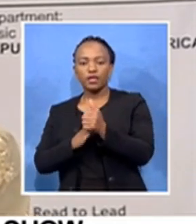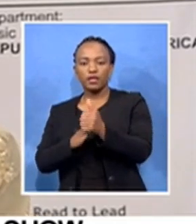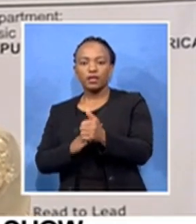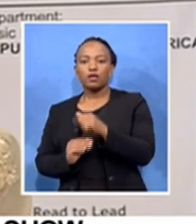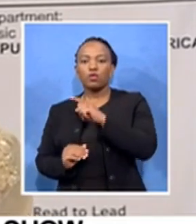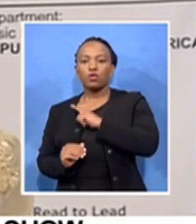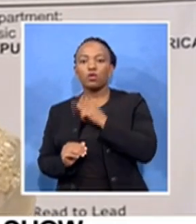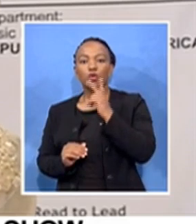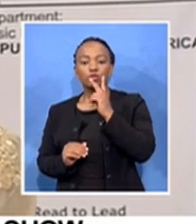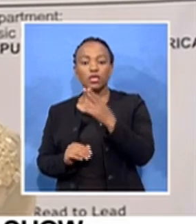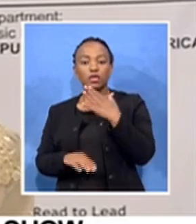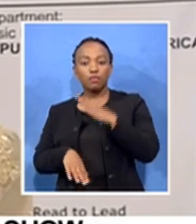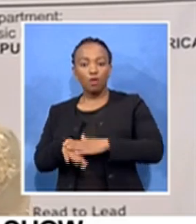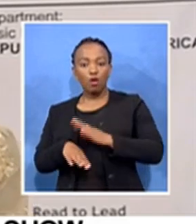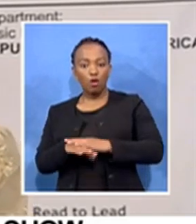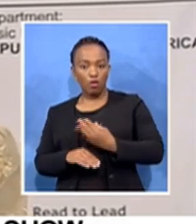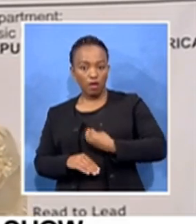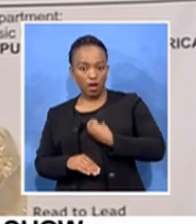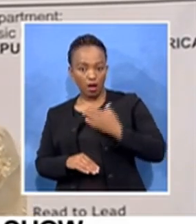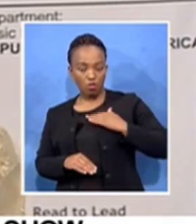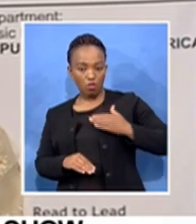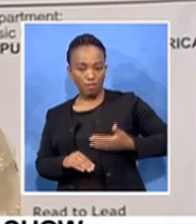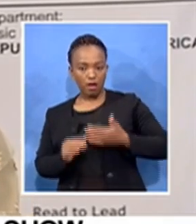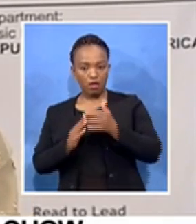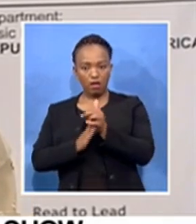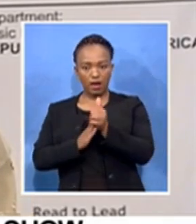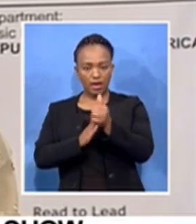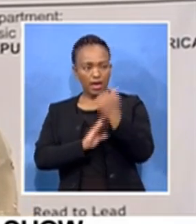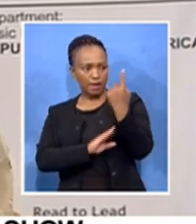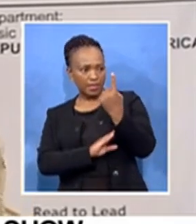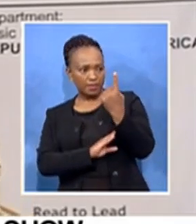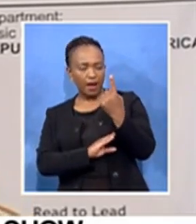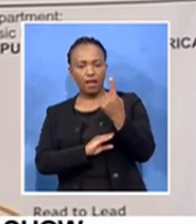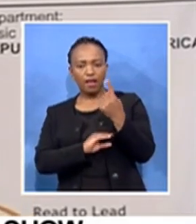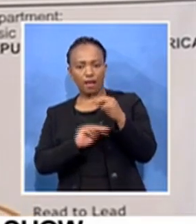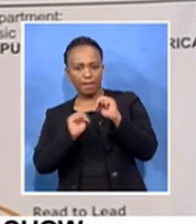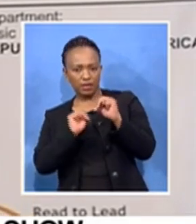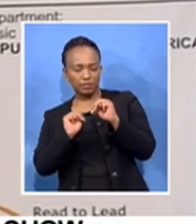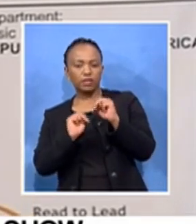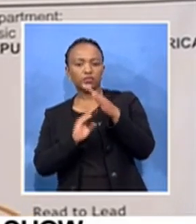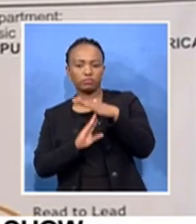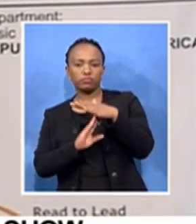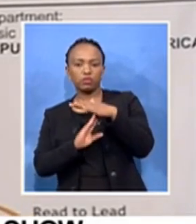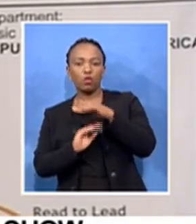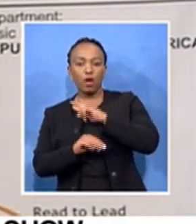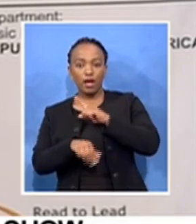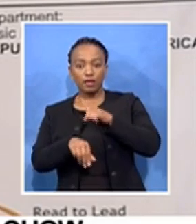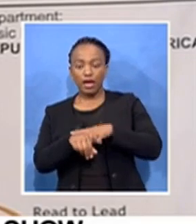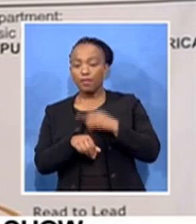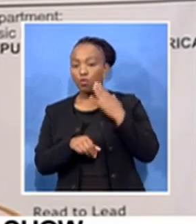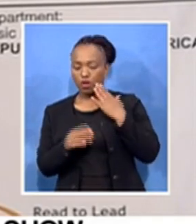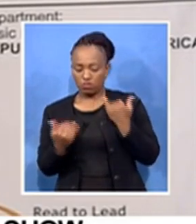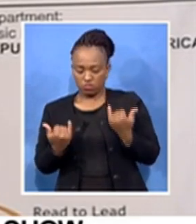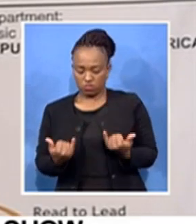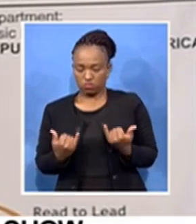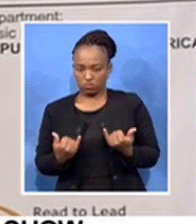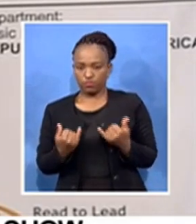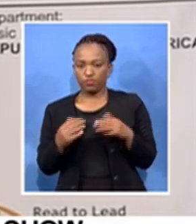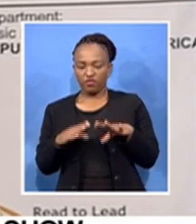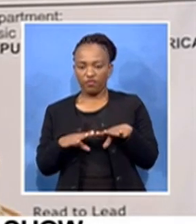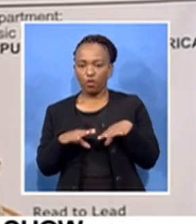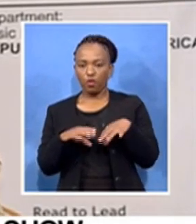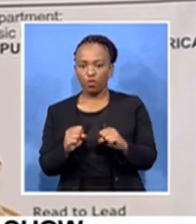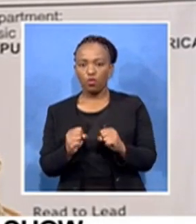leadership position, because the time is today. And I want to take this opportunity again, Program Director, to thank you for